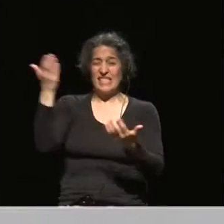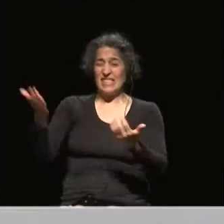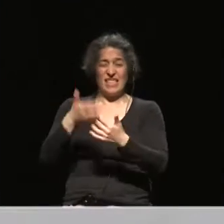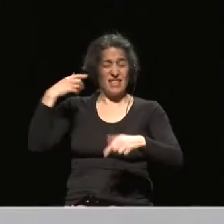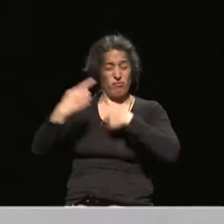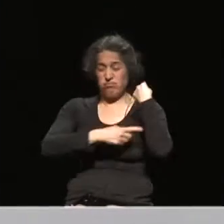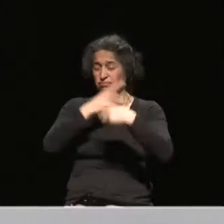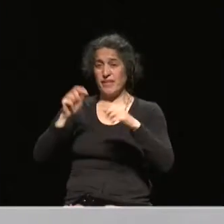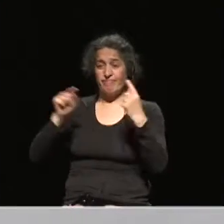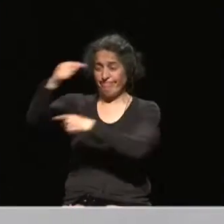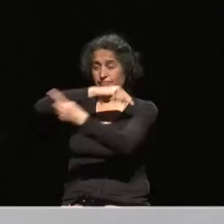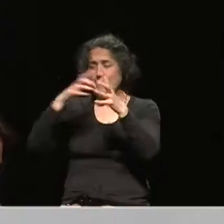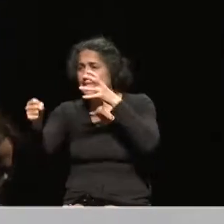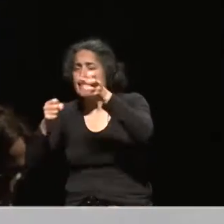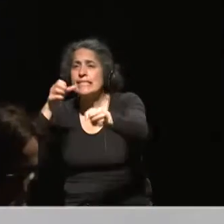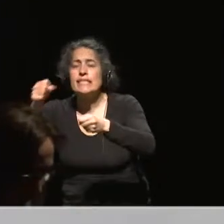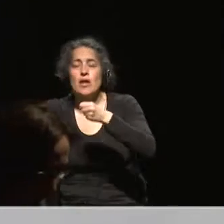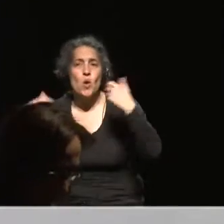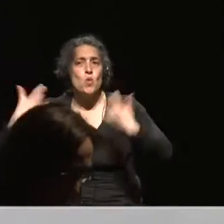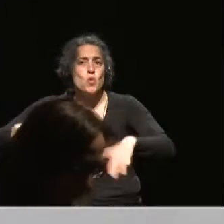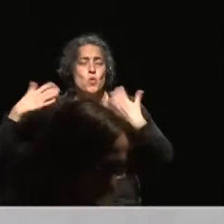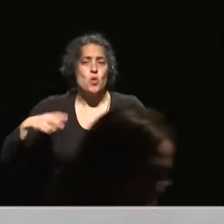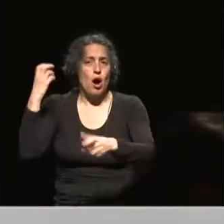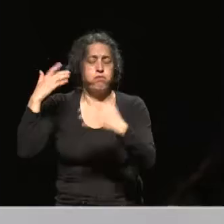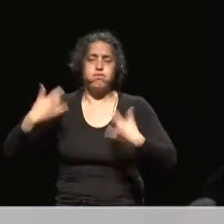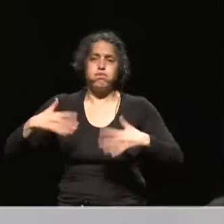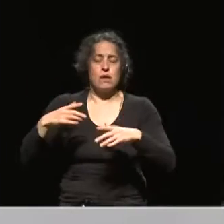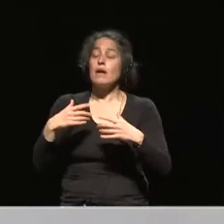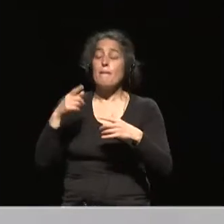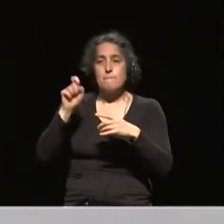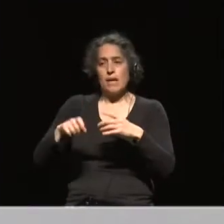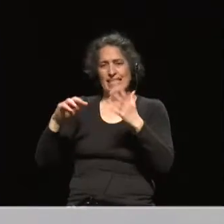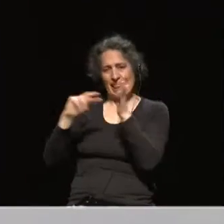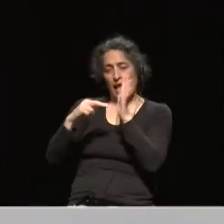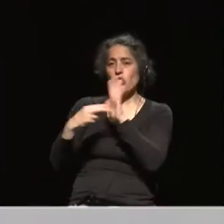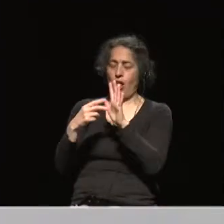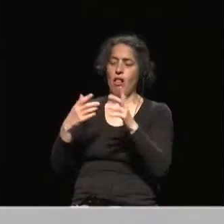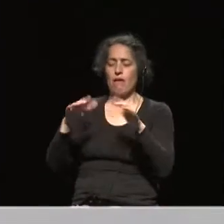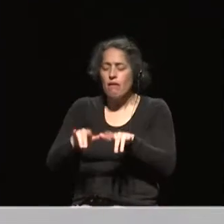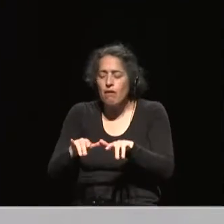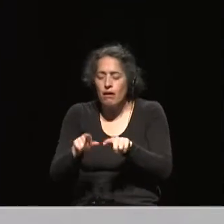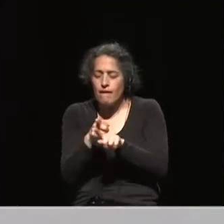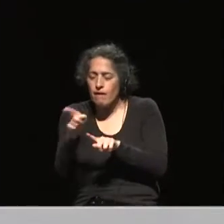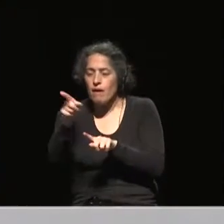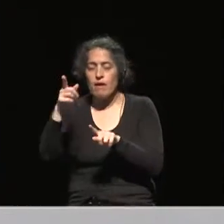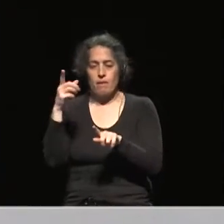tackle it on both sides, we have to work, of course, on supporting with technical assistance and financial